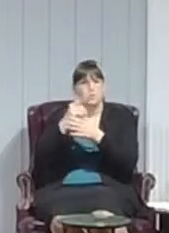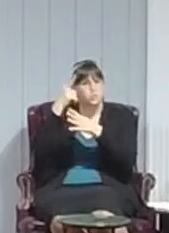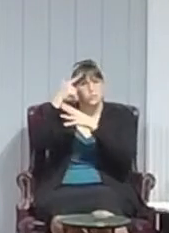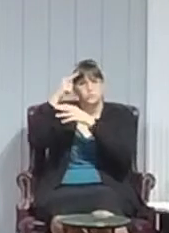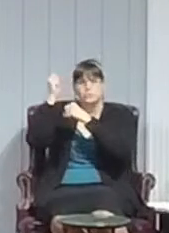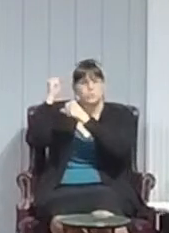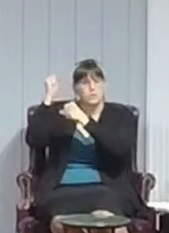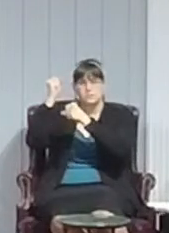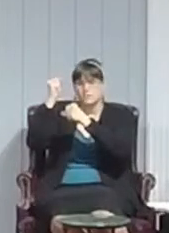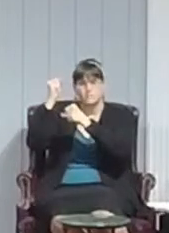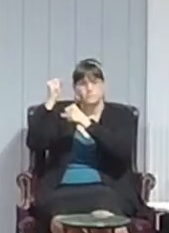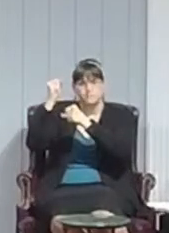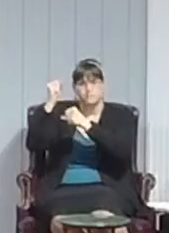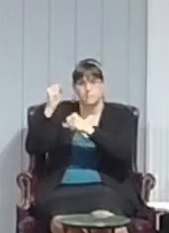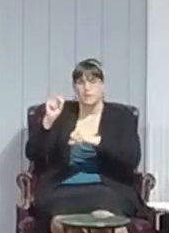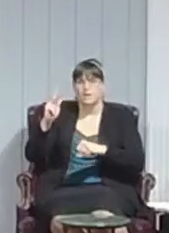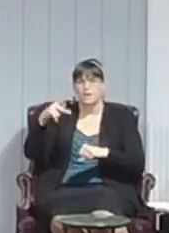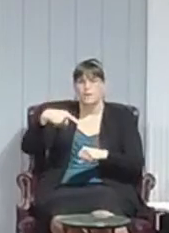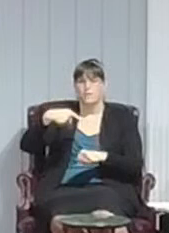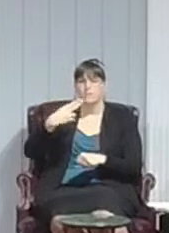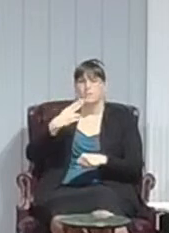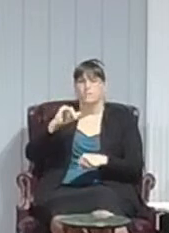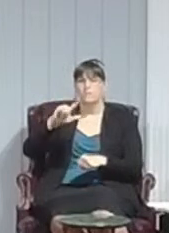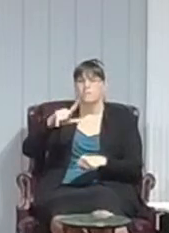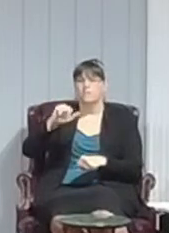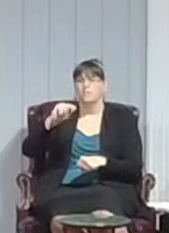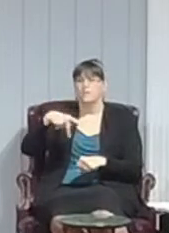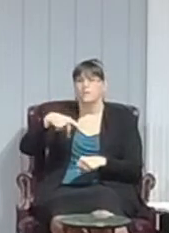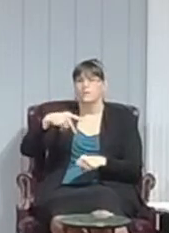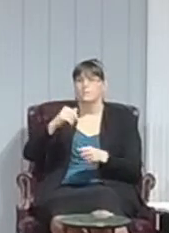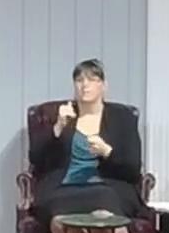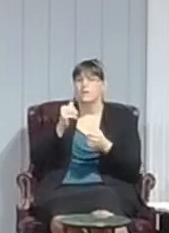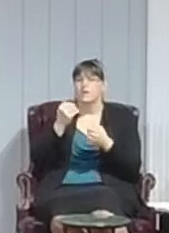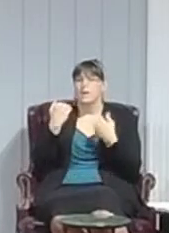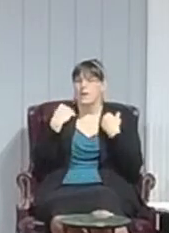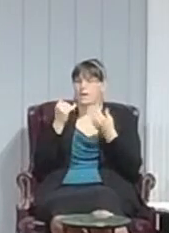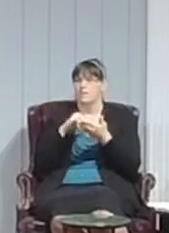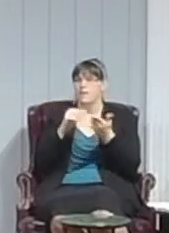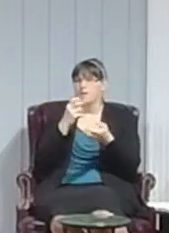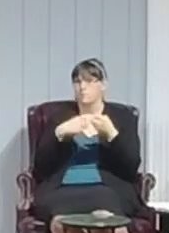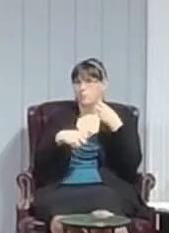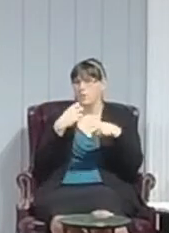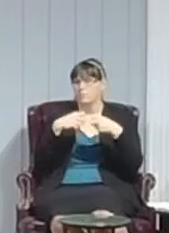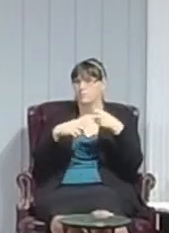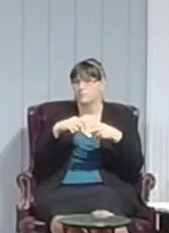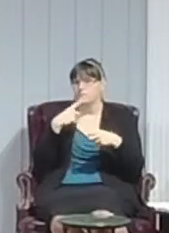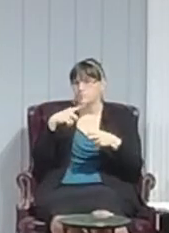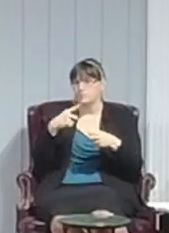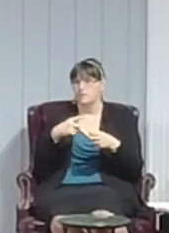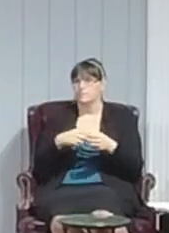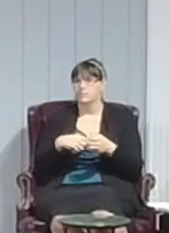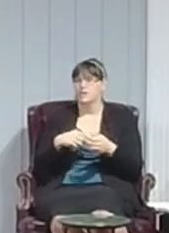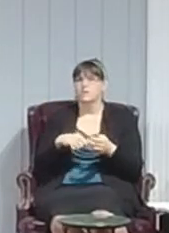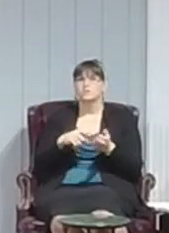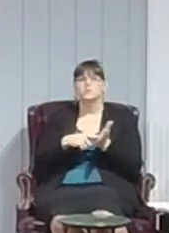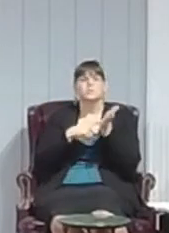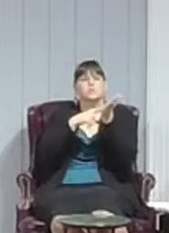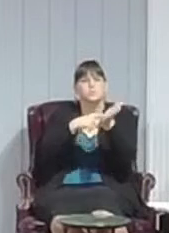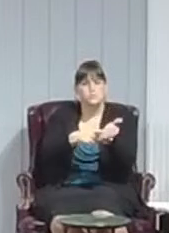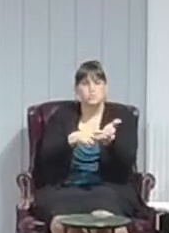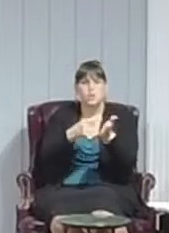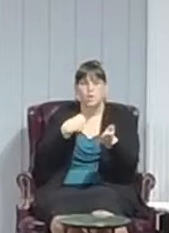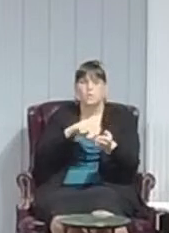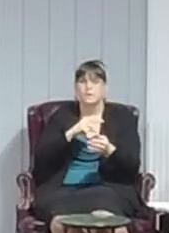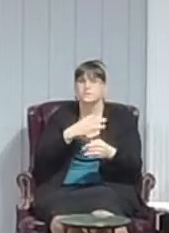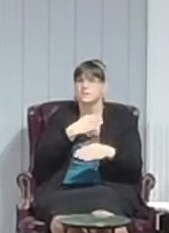Philip seemed to be having some of that problem in his own life right now when Jesus is talking about this. And so he says in verse 8, Philip says, just show us and it'll